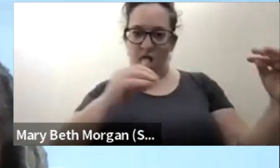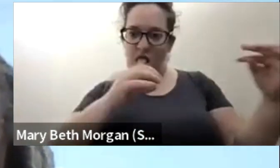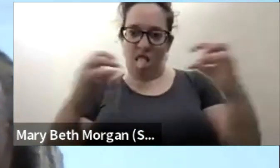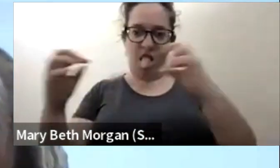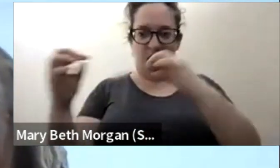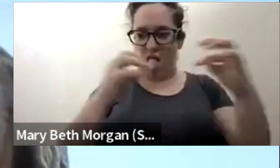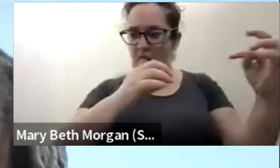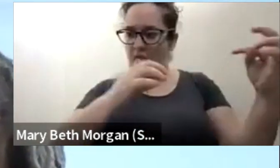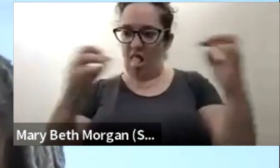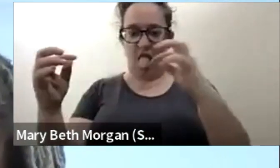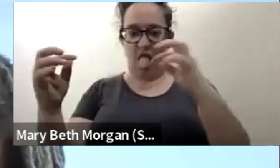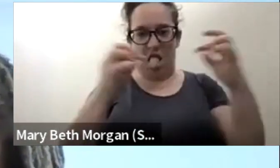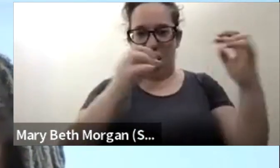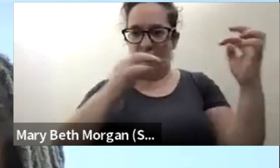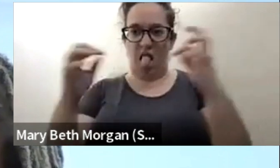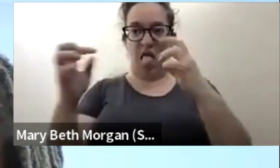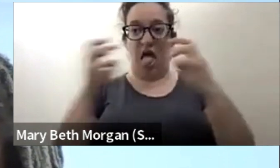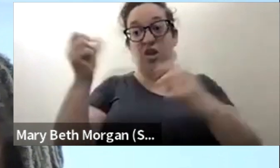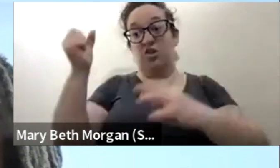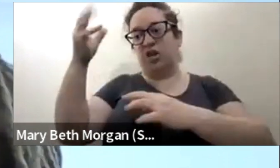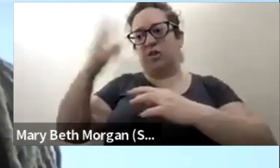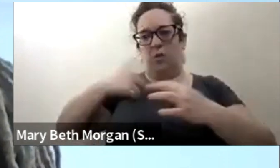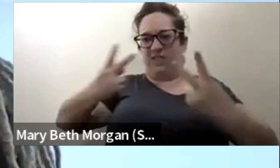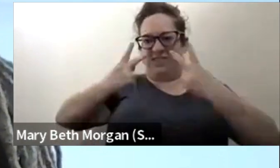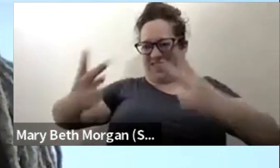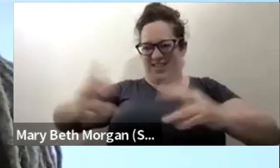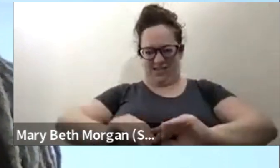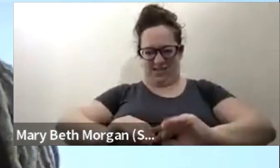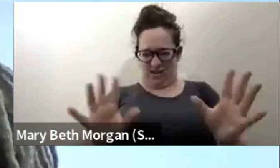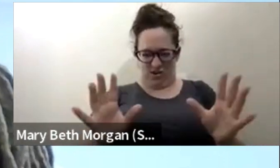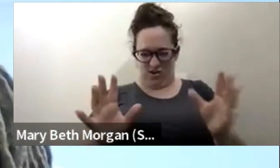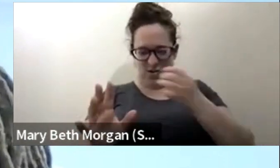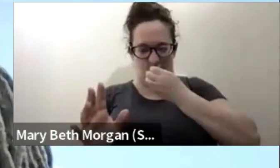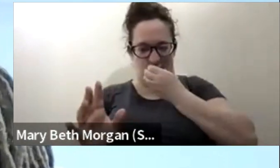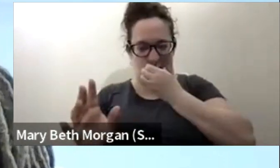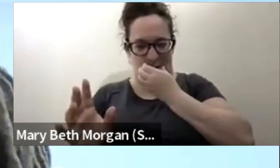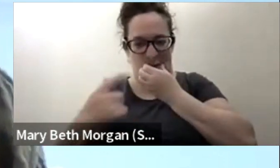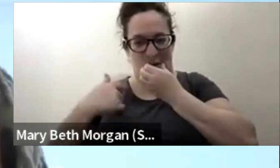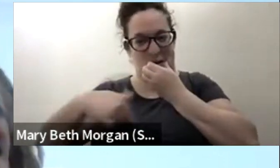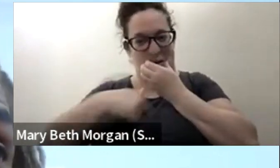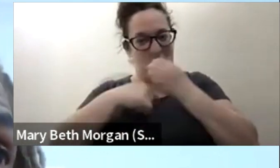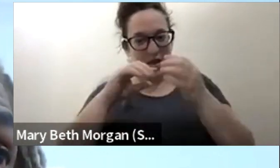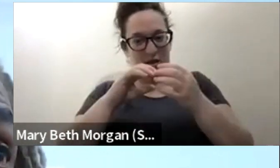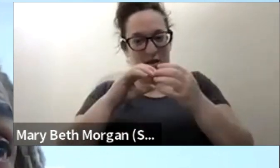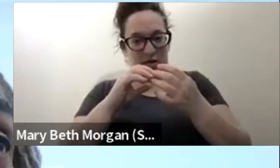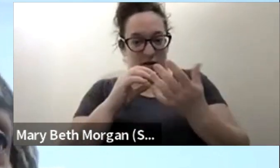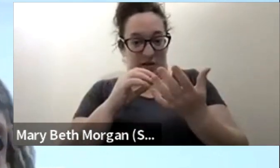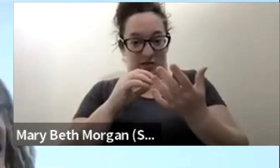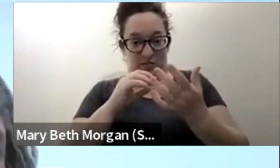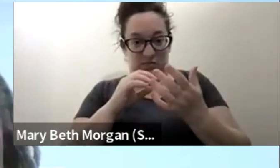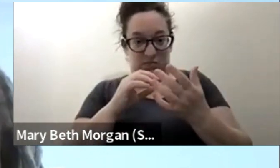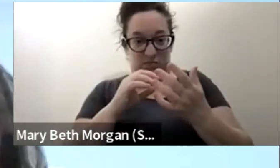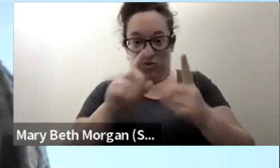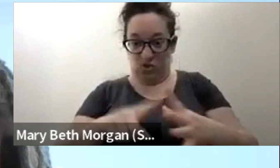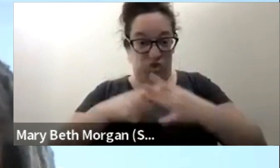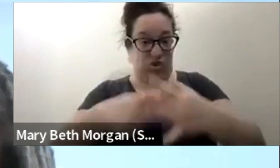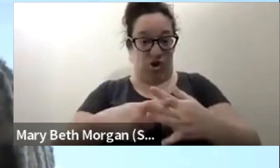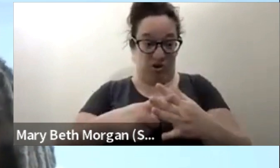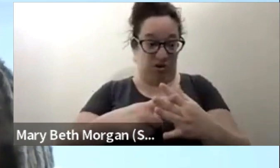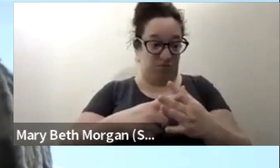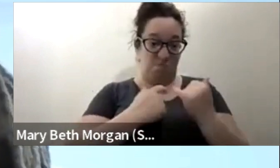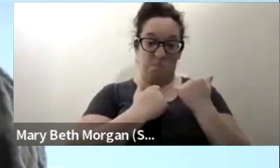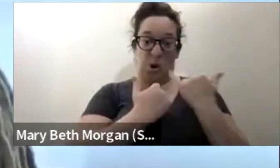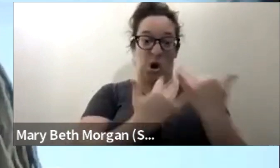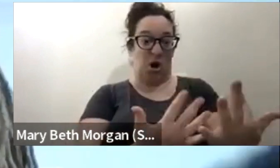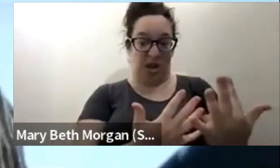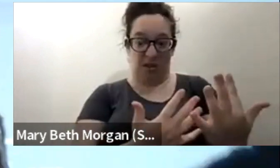is when they tried to pull those two things together before it all fell apart again in the Jacobean era. But that